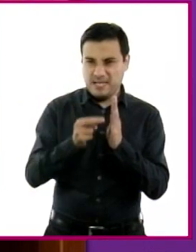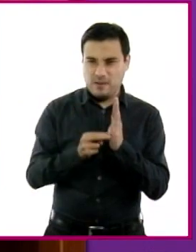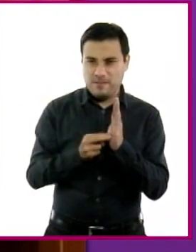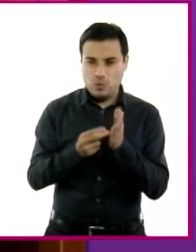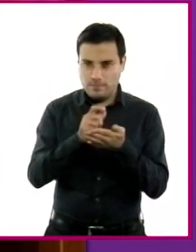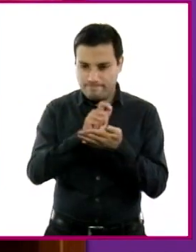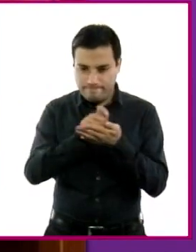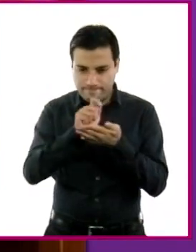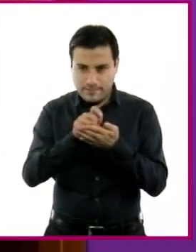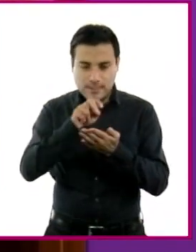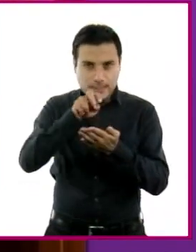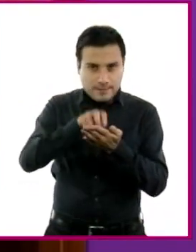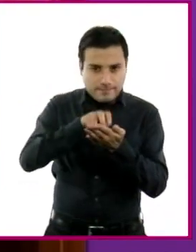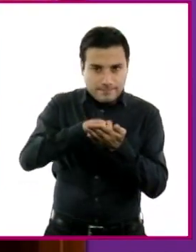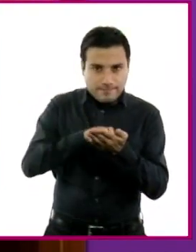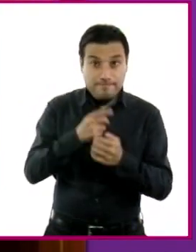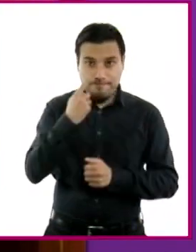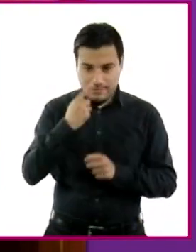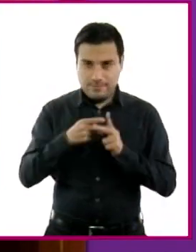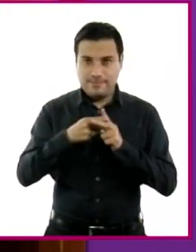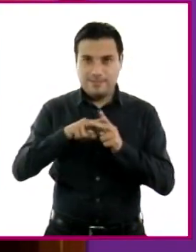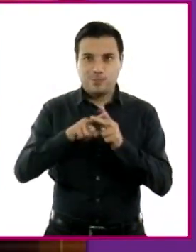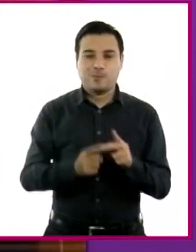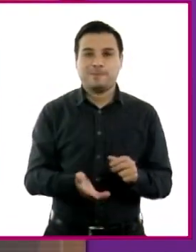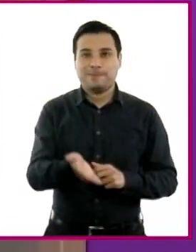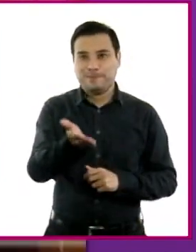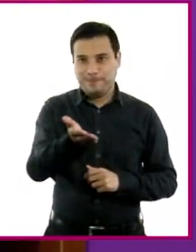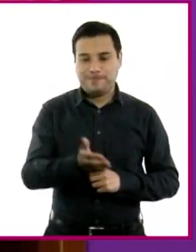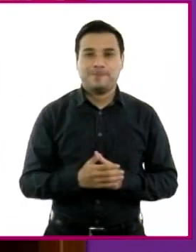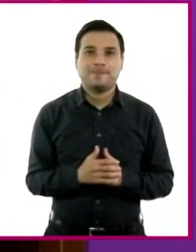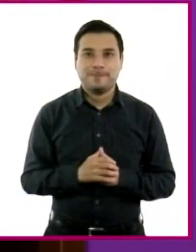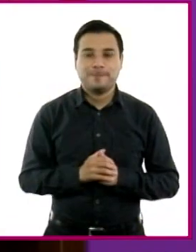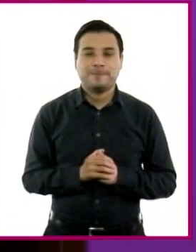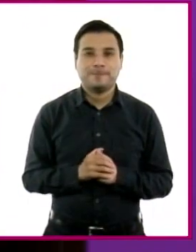nuestro reglamento escolar. ¡Comenzamos!